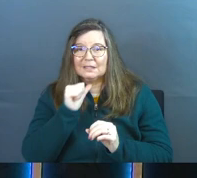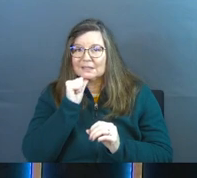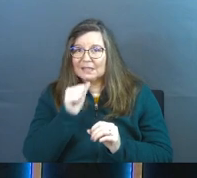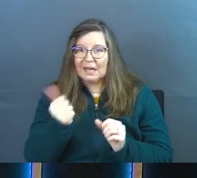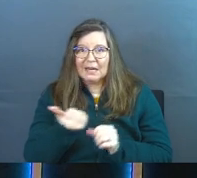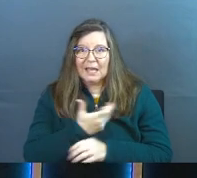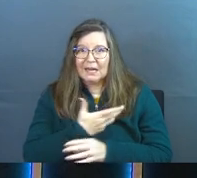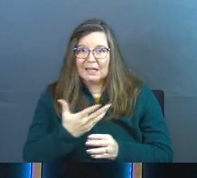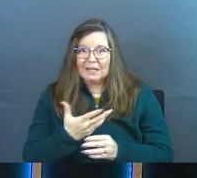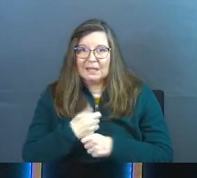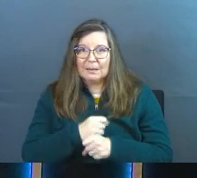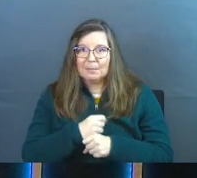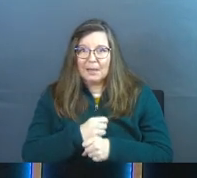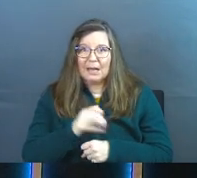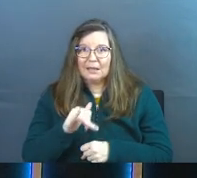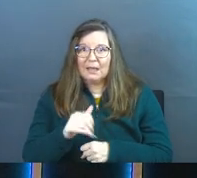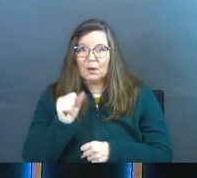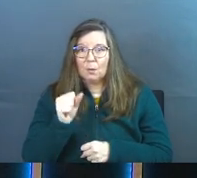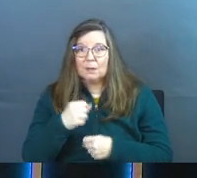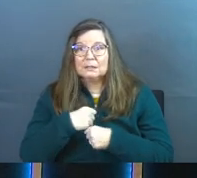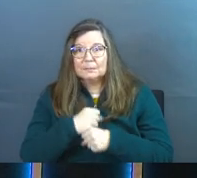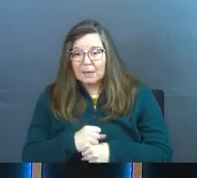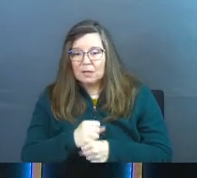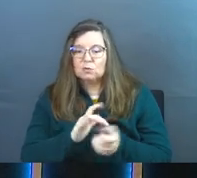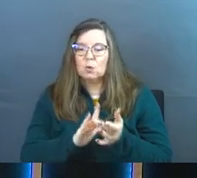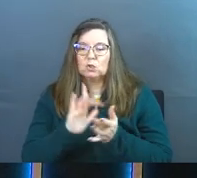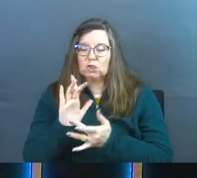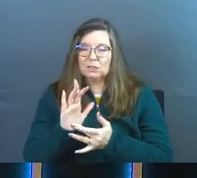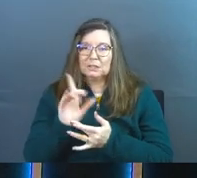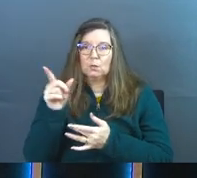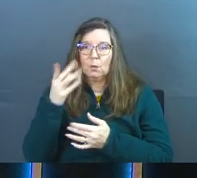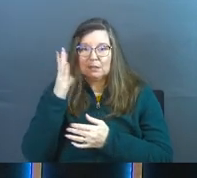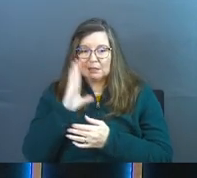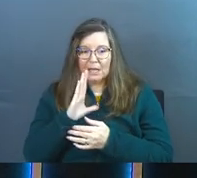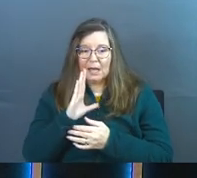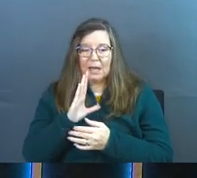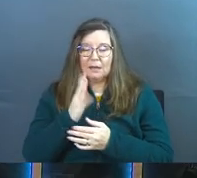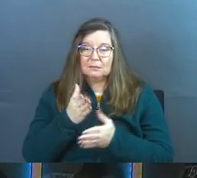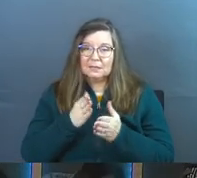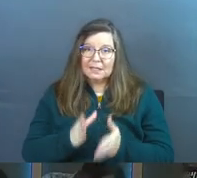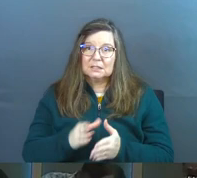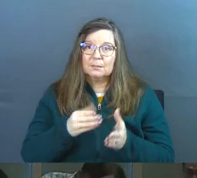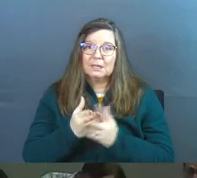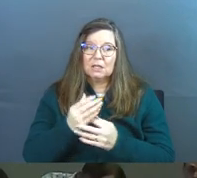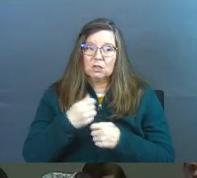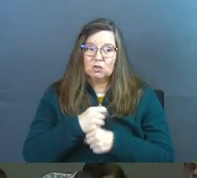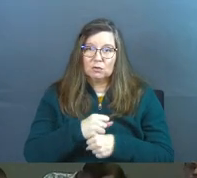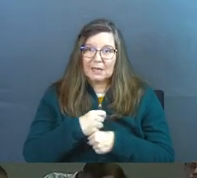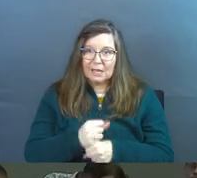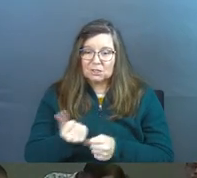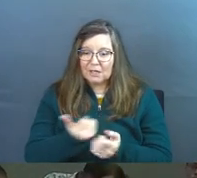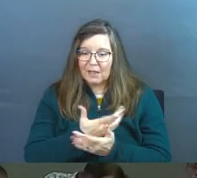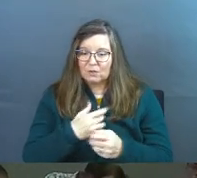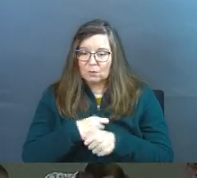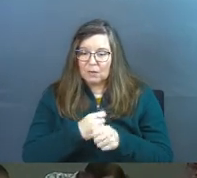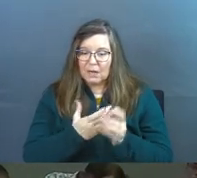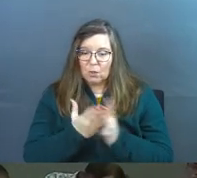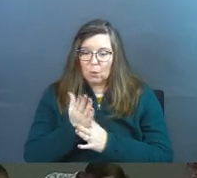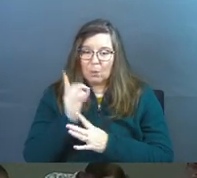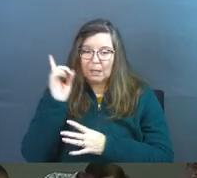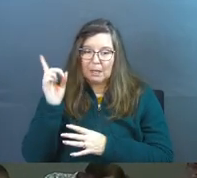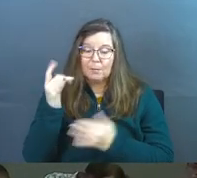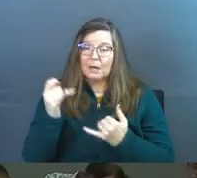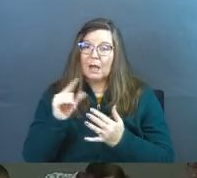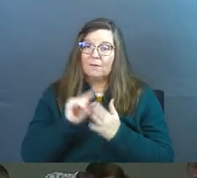not anything made that was made. So Jesus was God's instrument in creation. Everything was created through